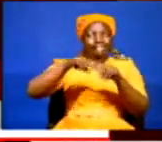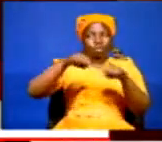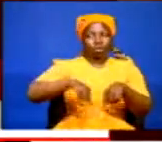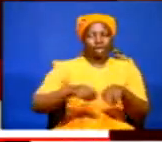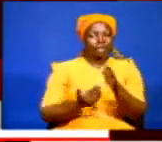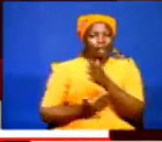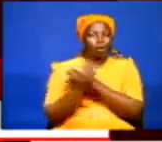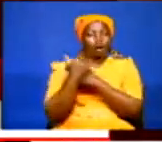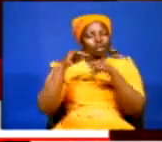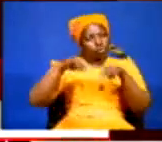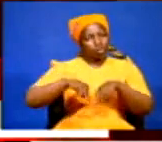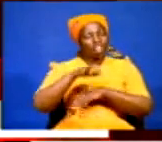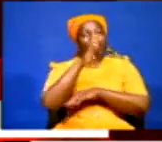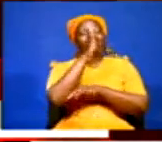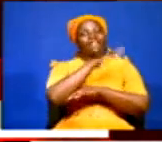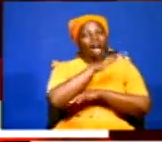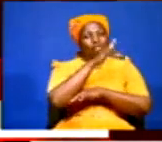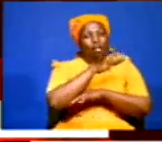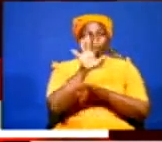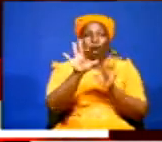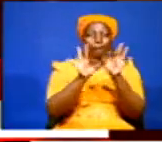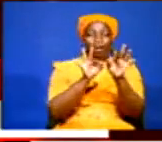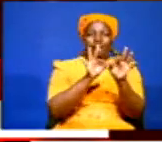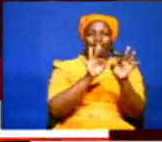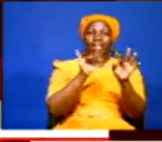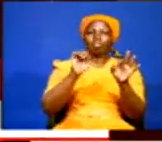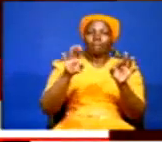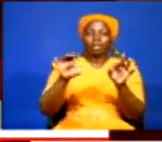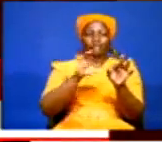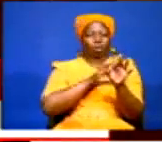afternoon to pick commissioners of IEBC.